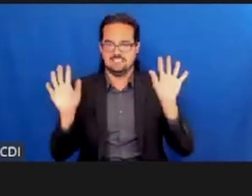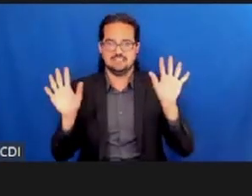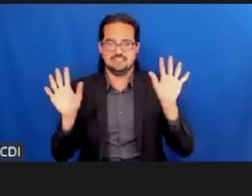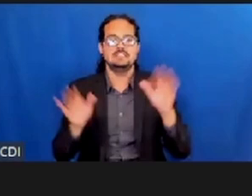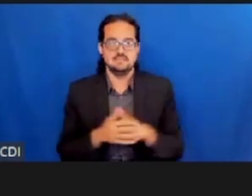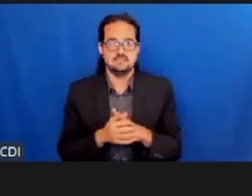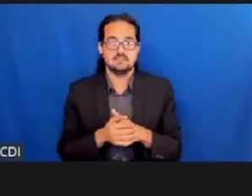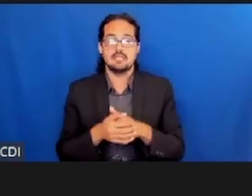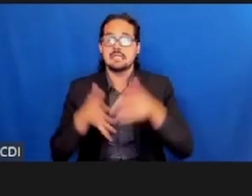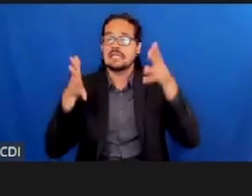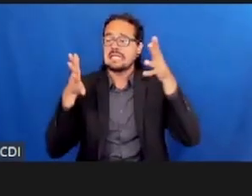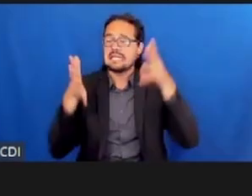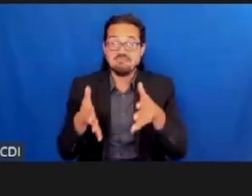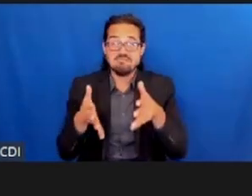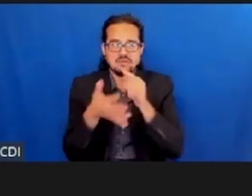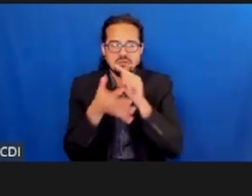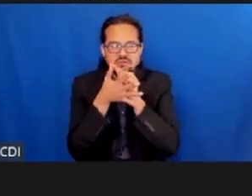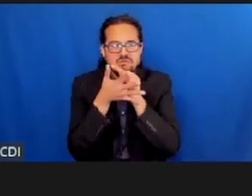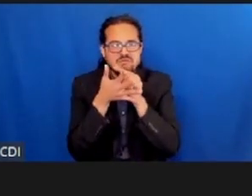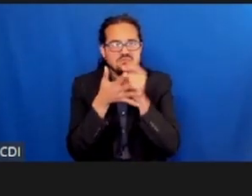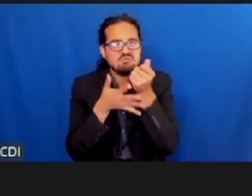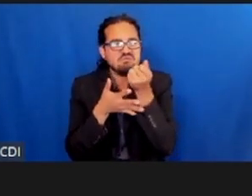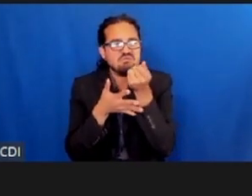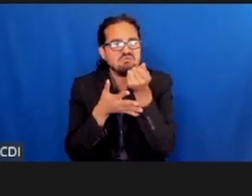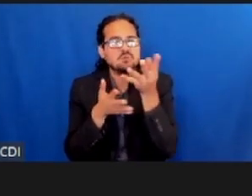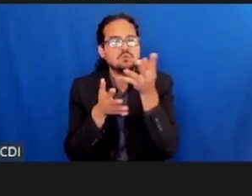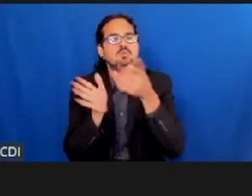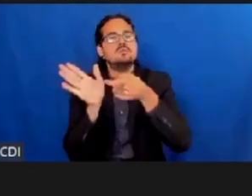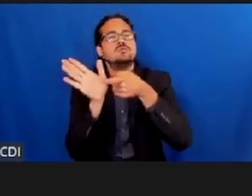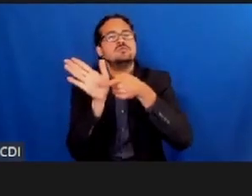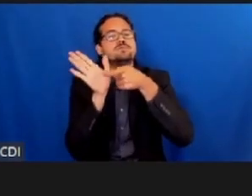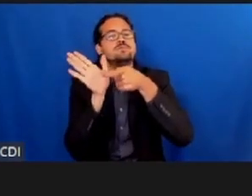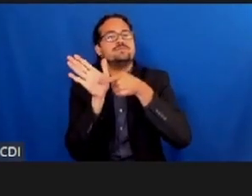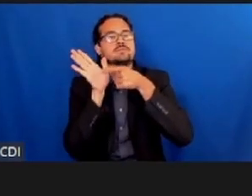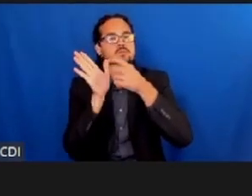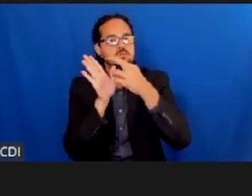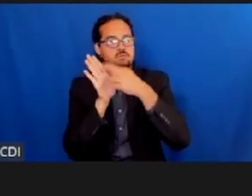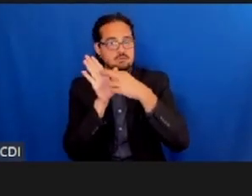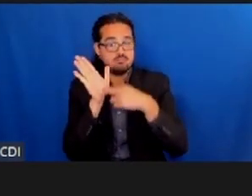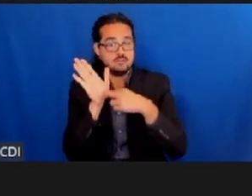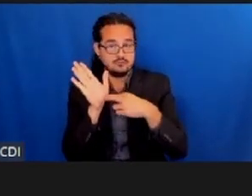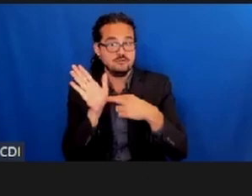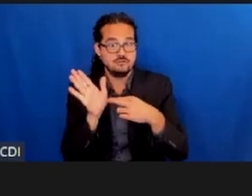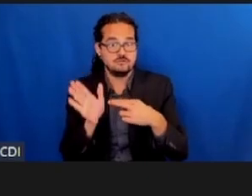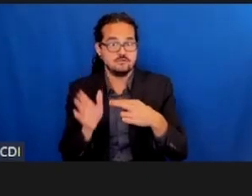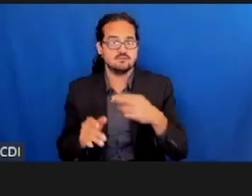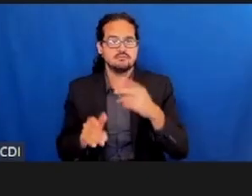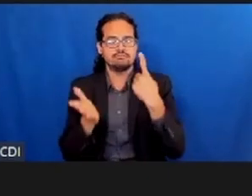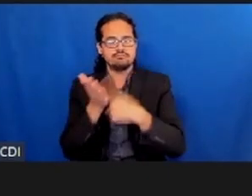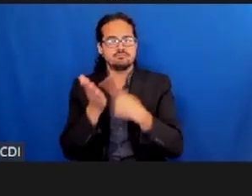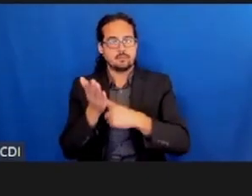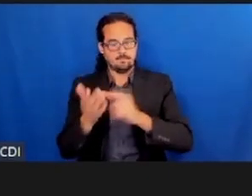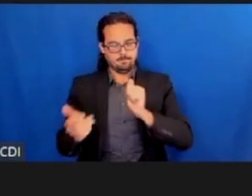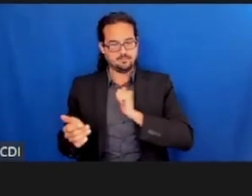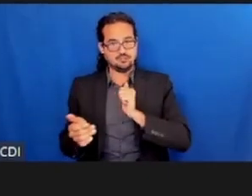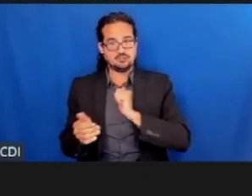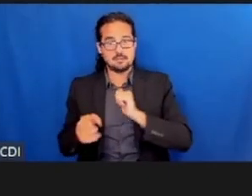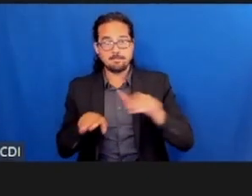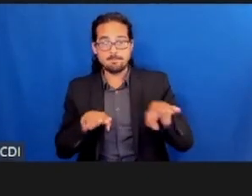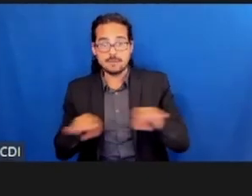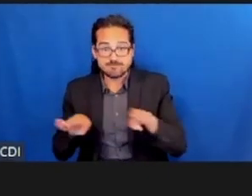of behavior and understanding your own personal risk and the risk of those around you. So the regulations are limited to mega events.